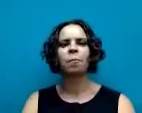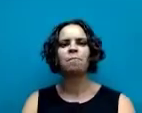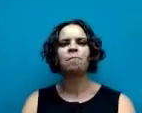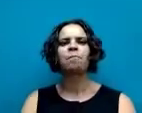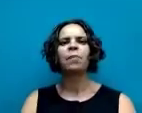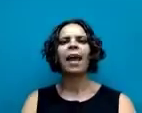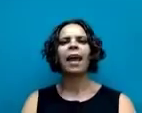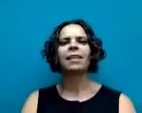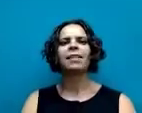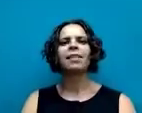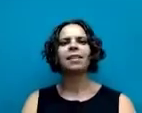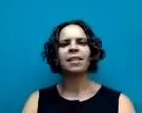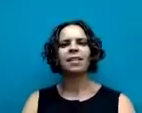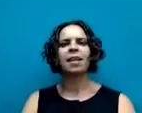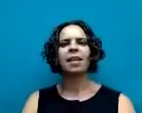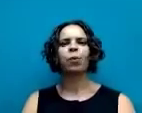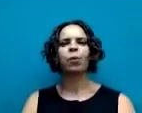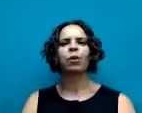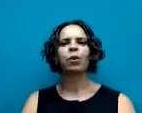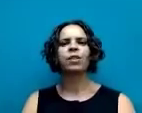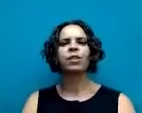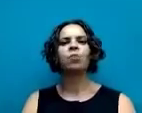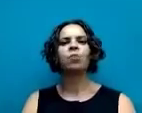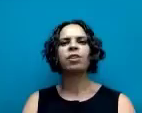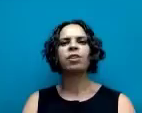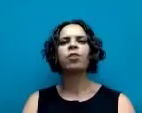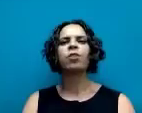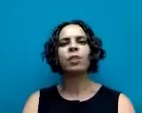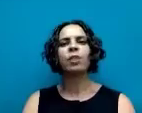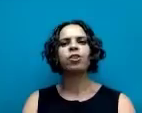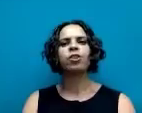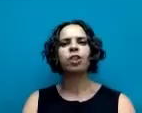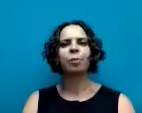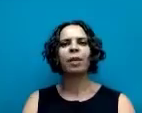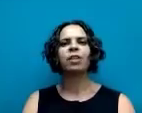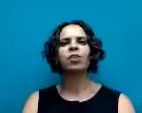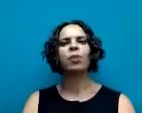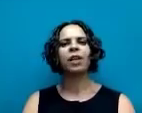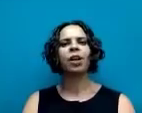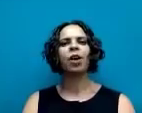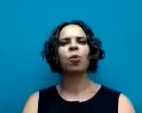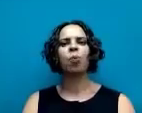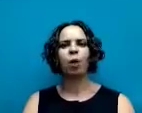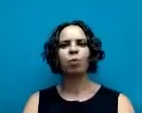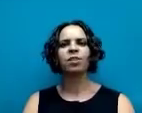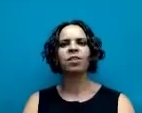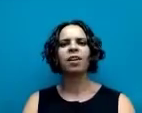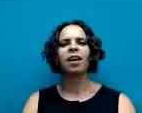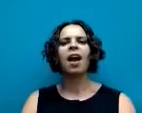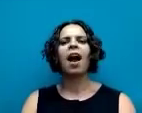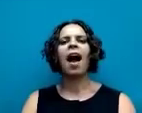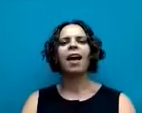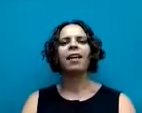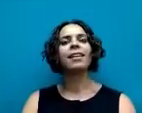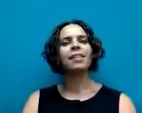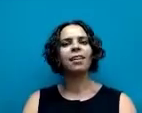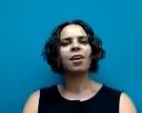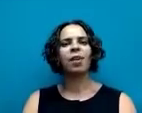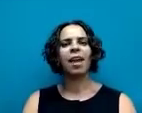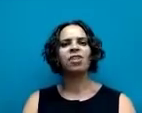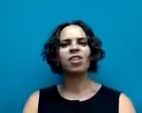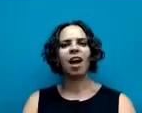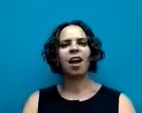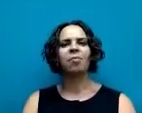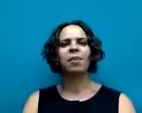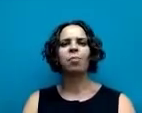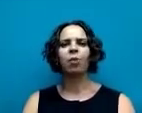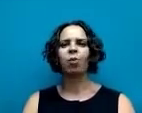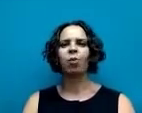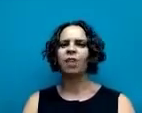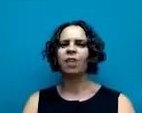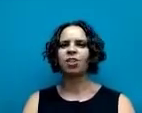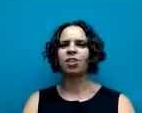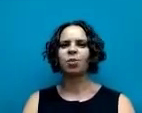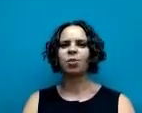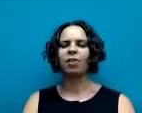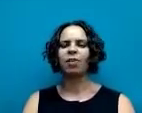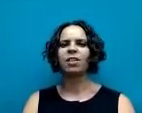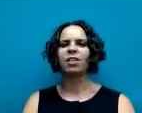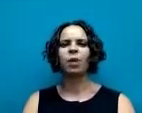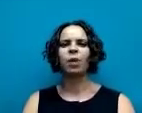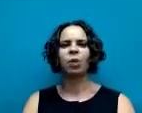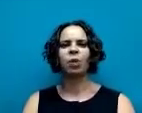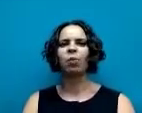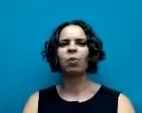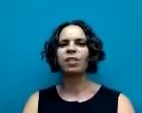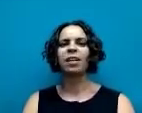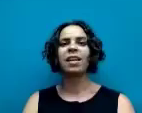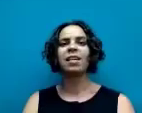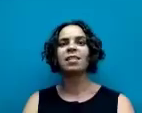Facebook. And in this example, you'll see Richard Sherman tweeted a quote, and he did an okay job. He put quotations around